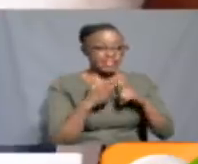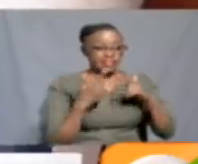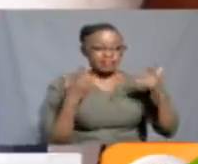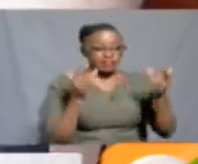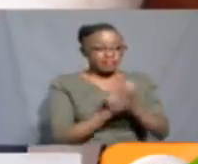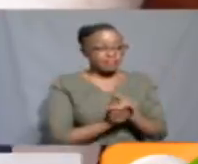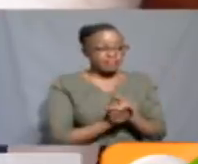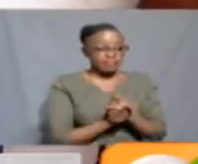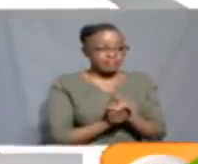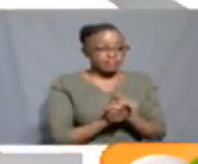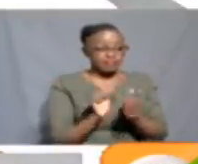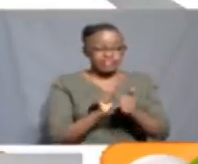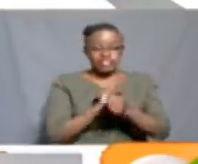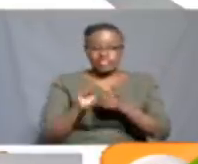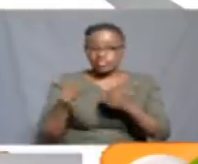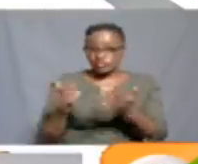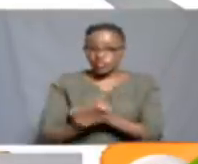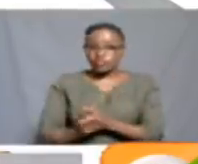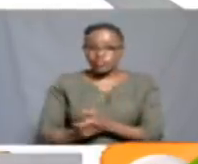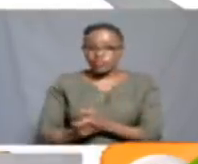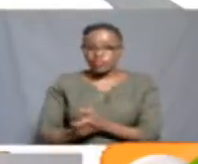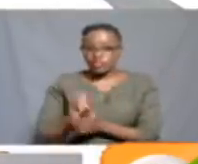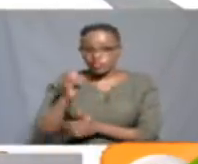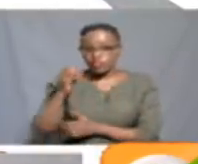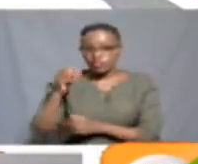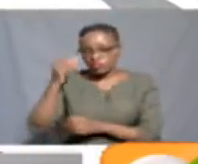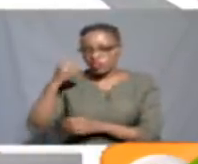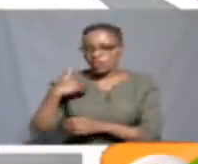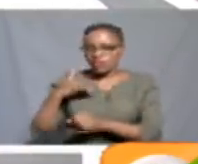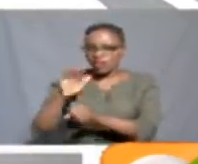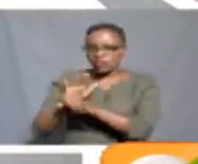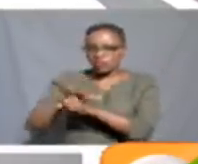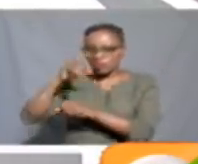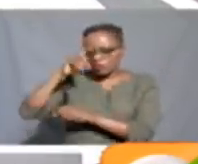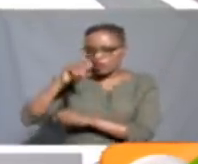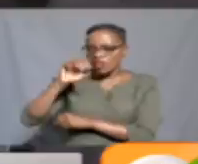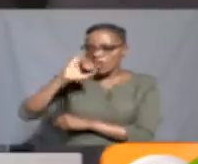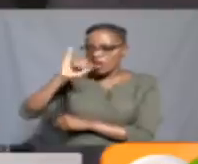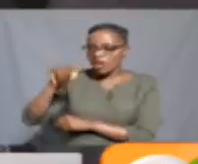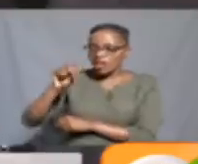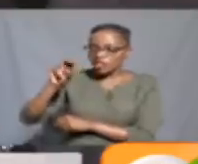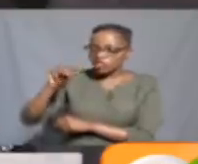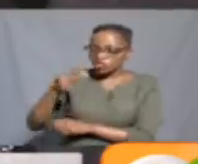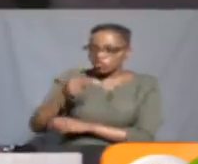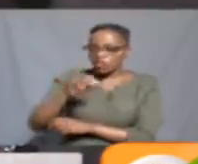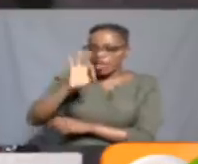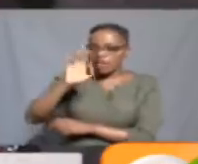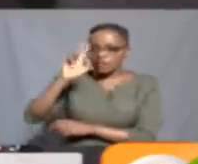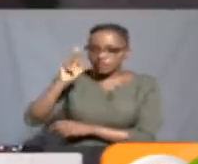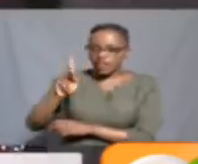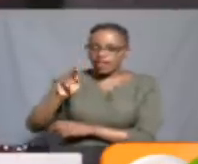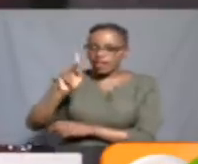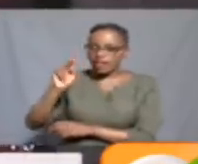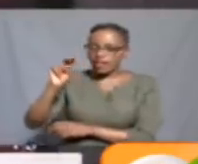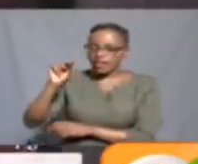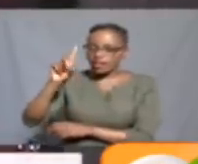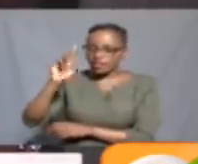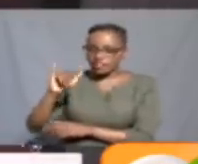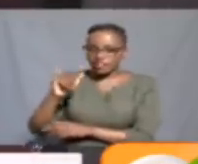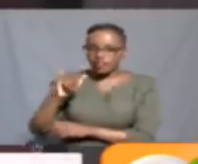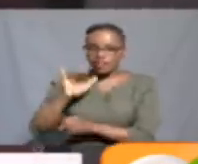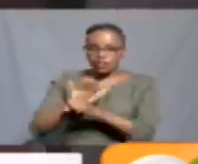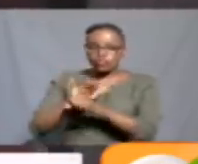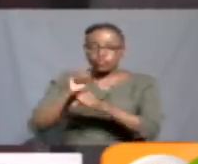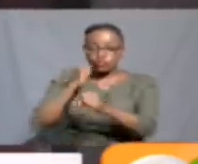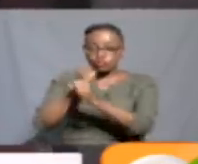we can solve it. The minute this country turns around. Yeah, you remind me a lot of the words of John F. Kennedy. Ask not what your country can do for you. Absolutely.